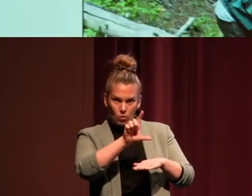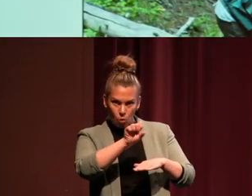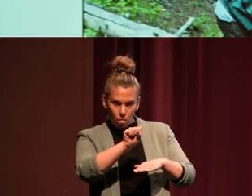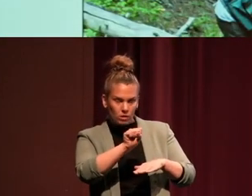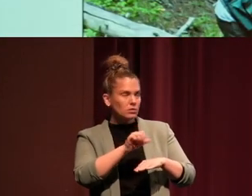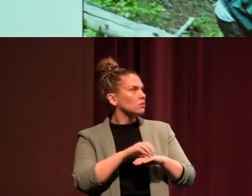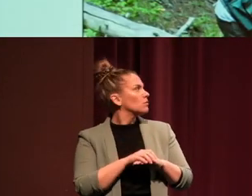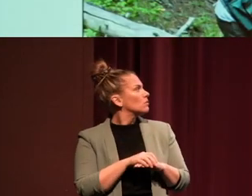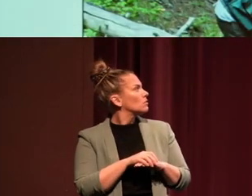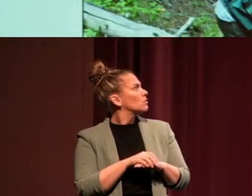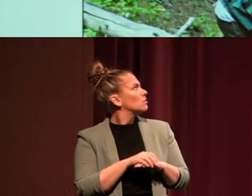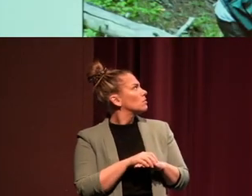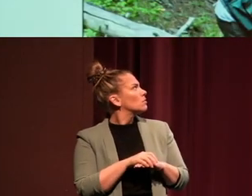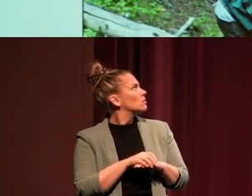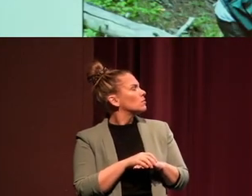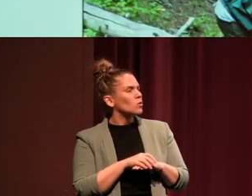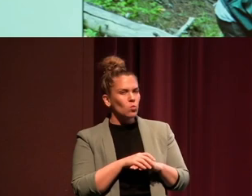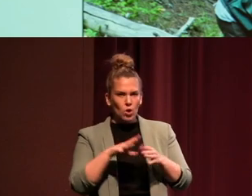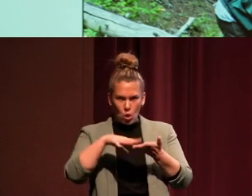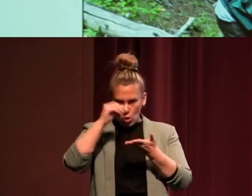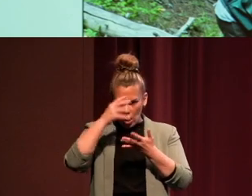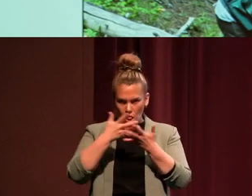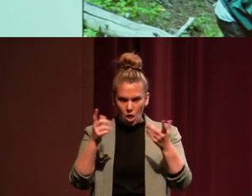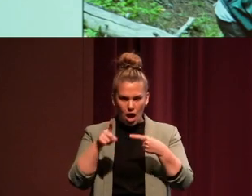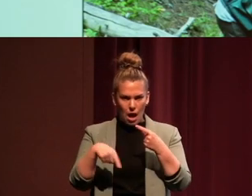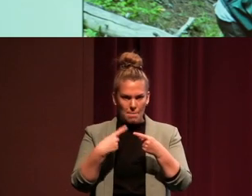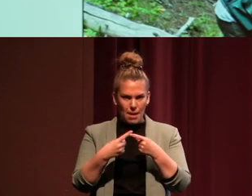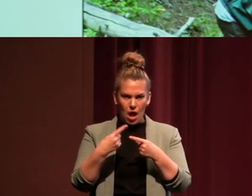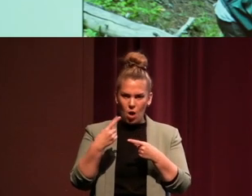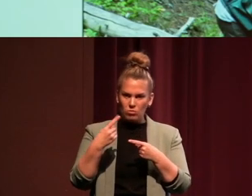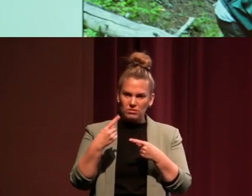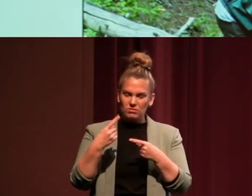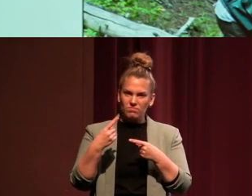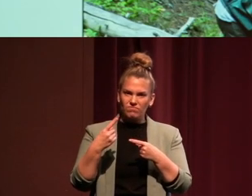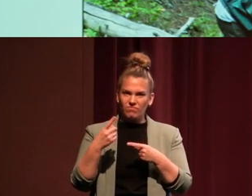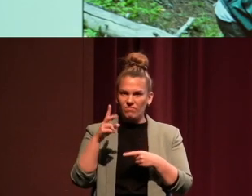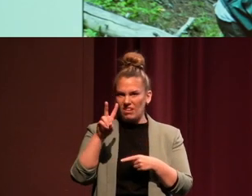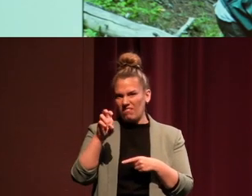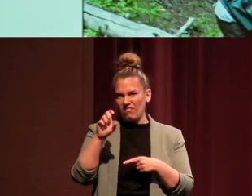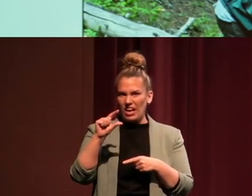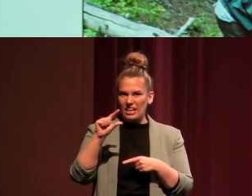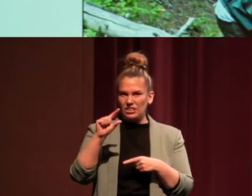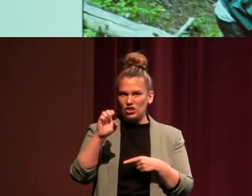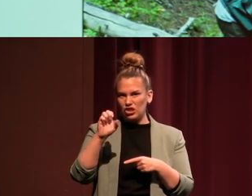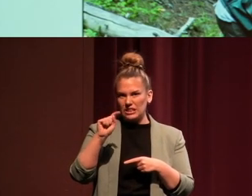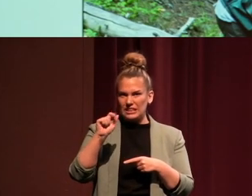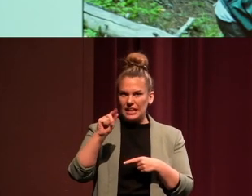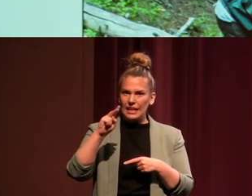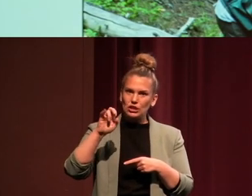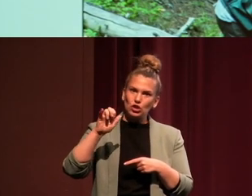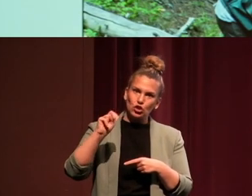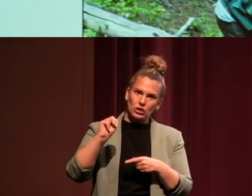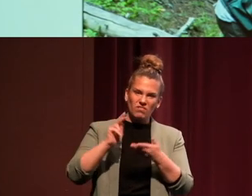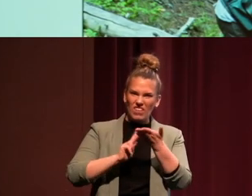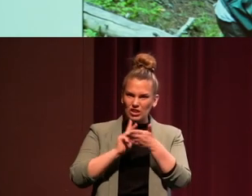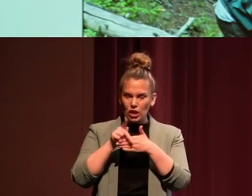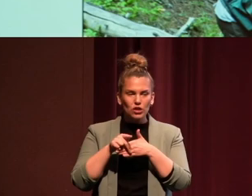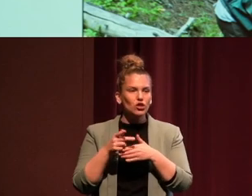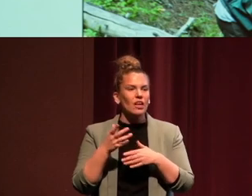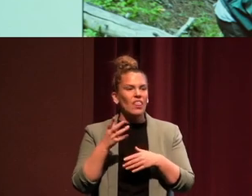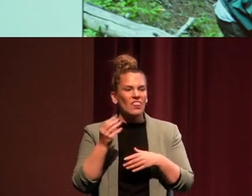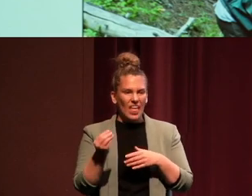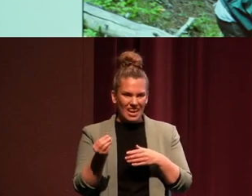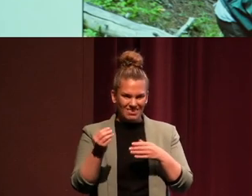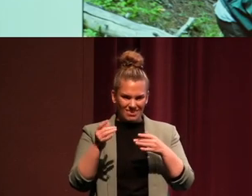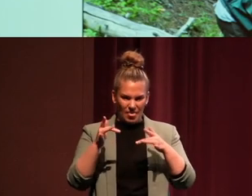We're learning a lot about understory vegetation, and there are indications that thinning